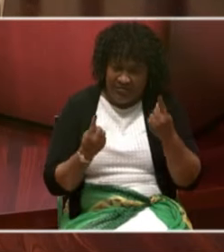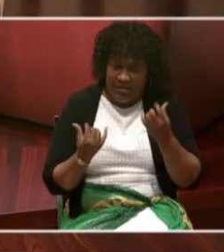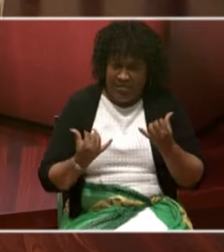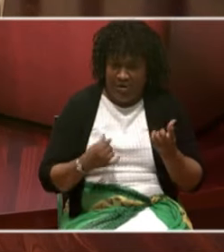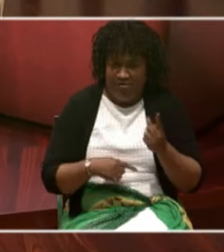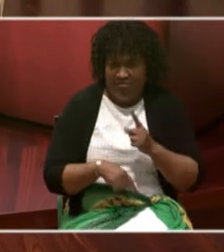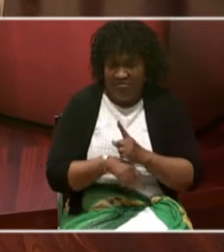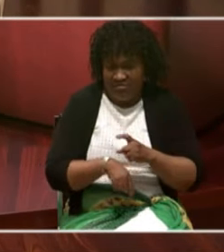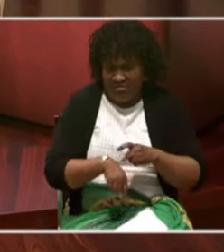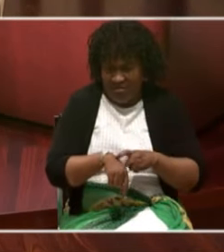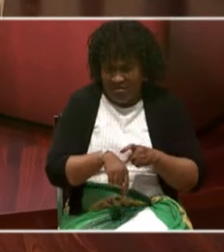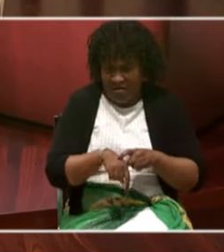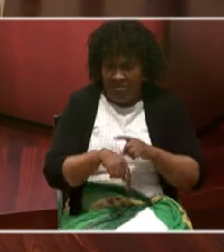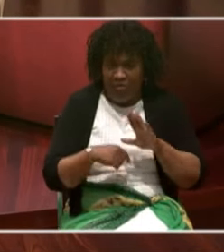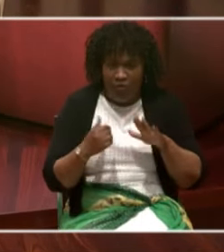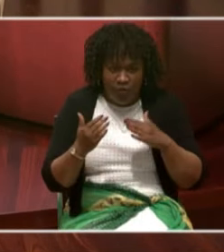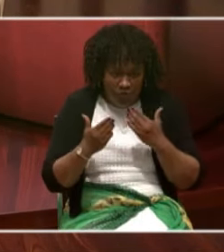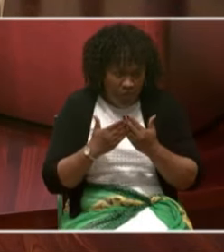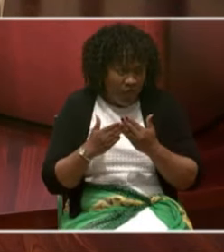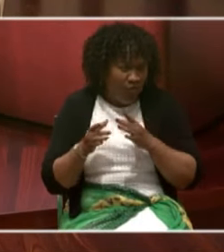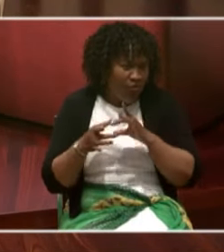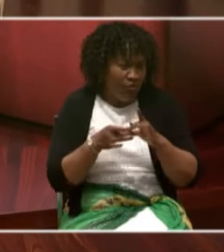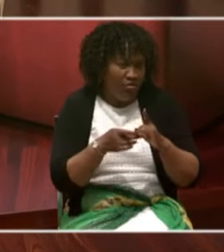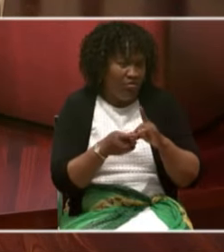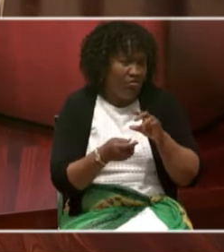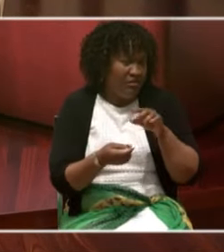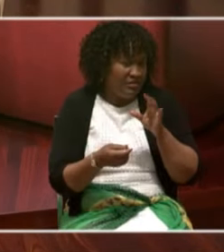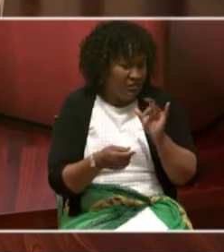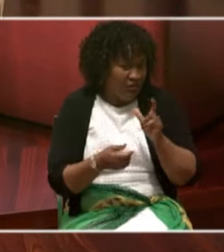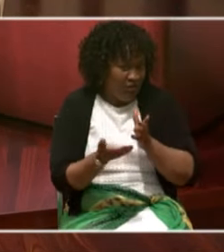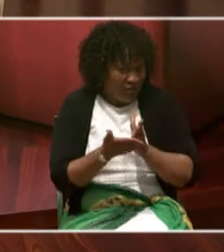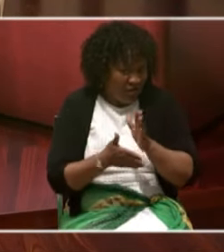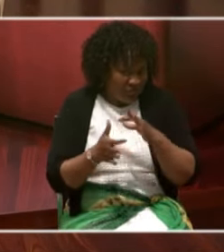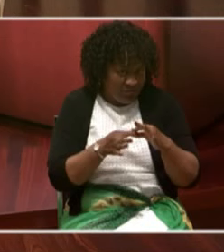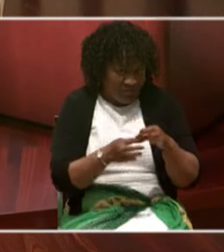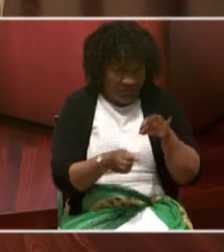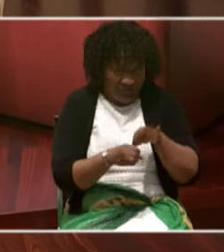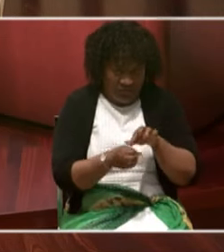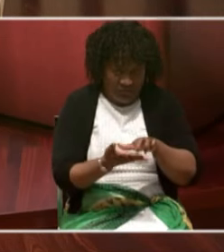American or Native American. That we're one.